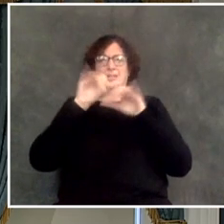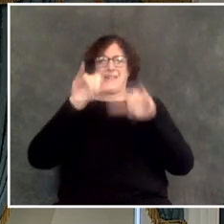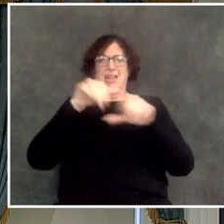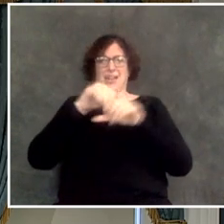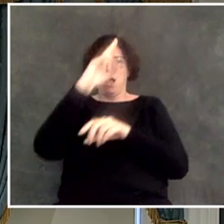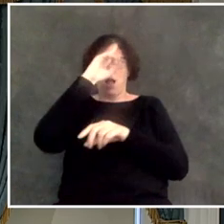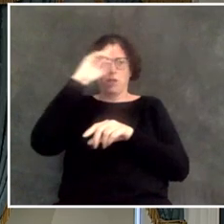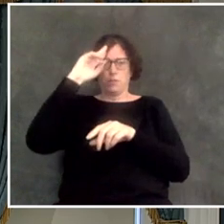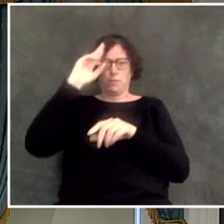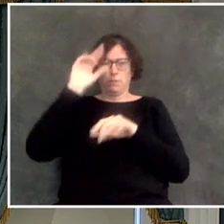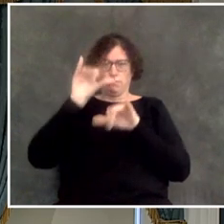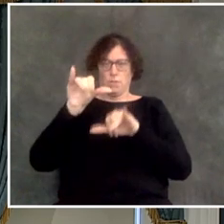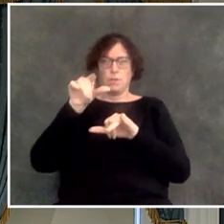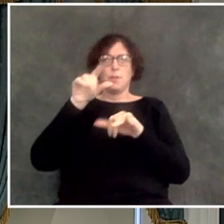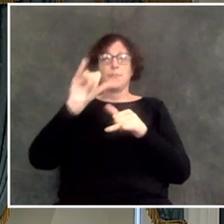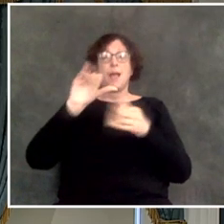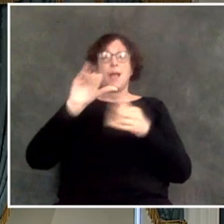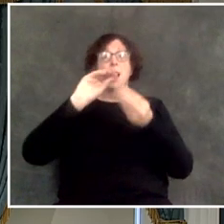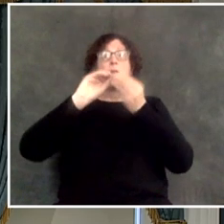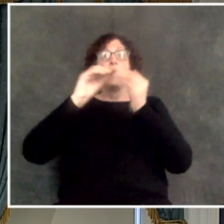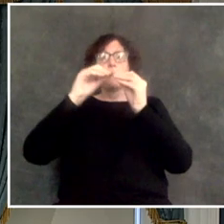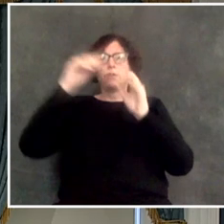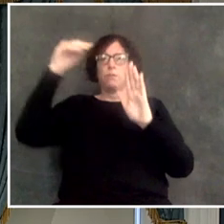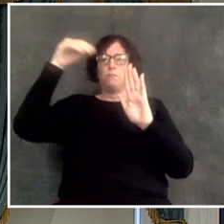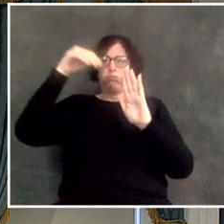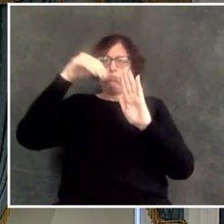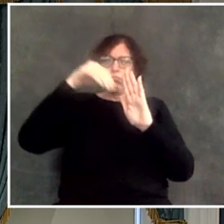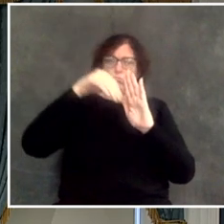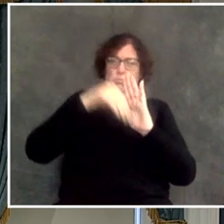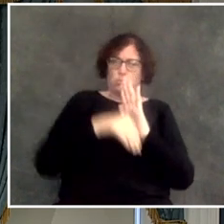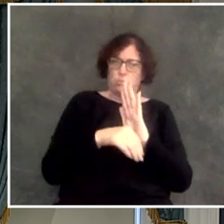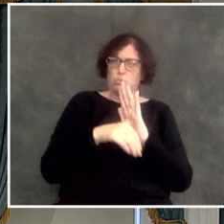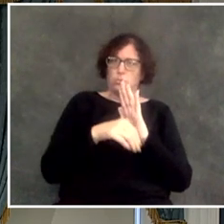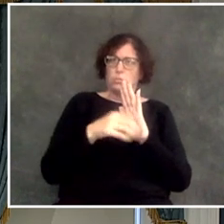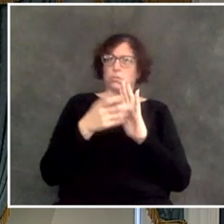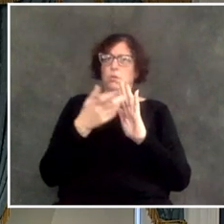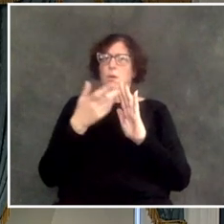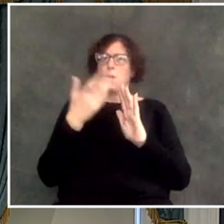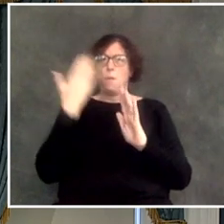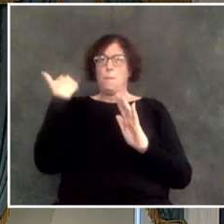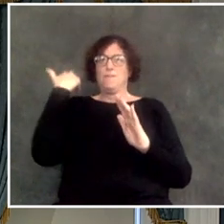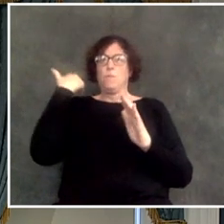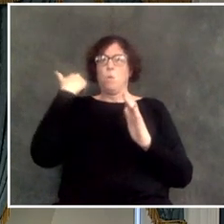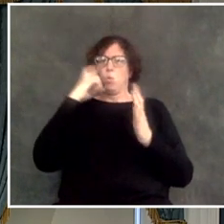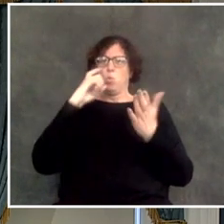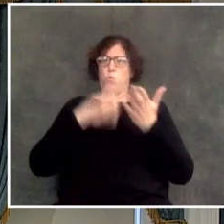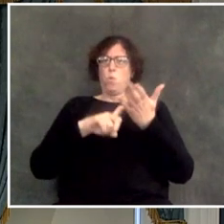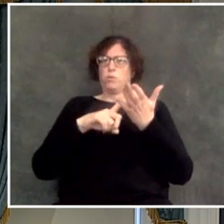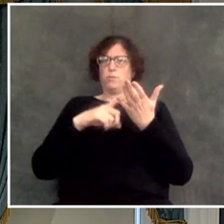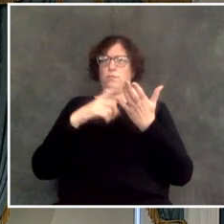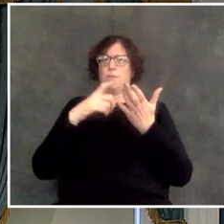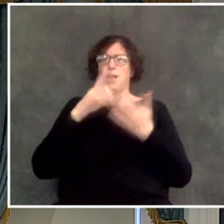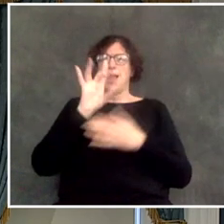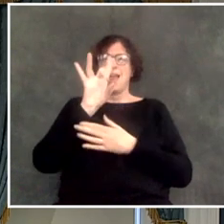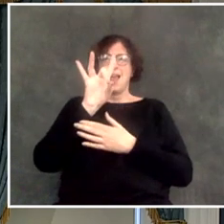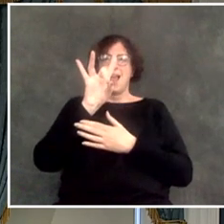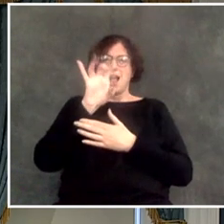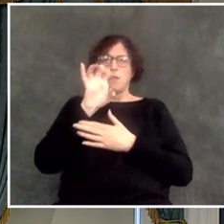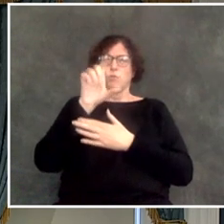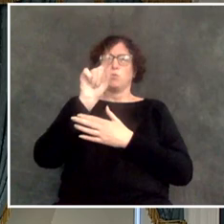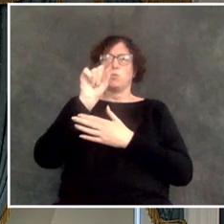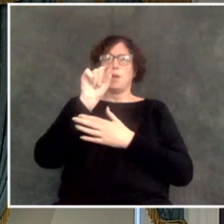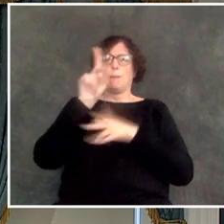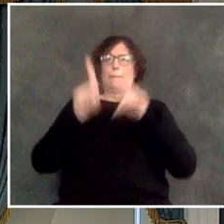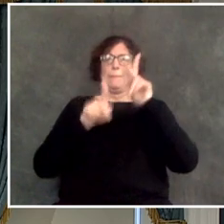were 820 hospitalizations in one day. Now, your projection that we'll need an additional 85,000 beds.